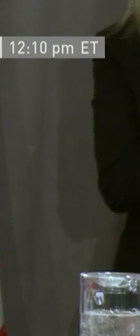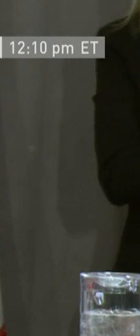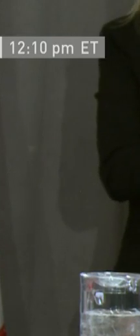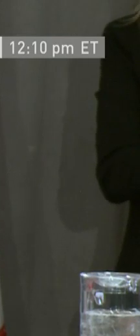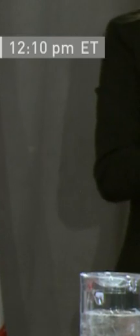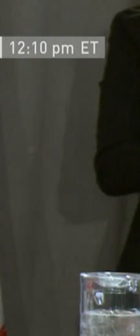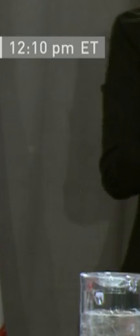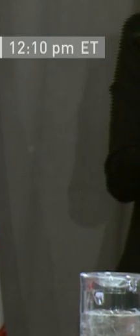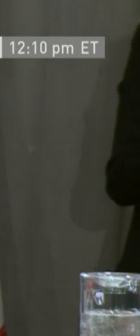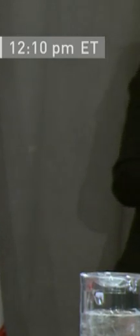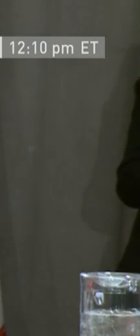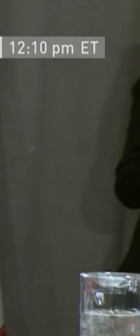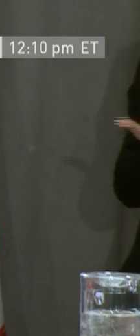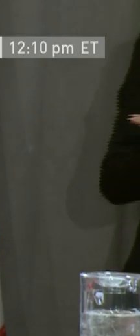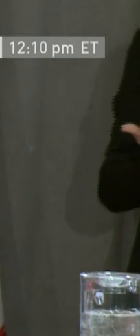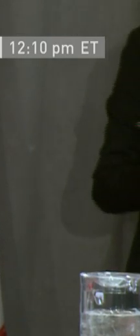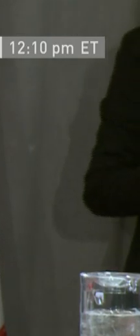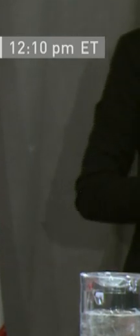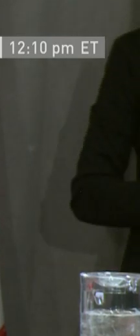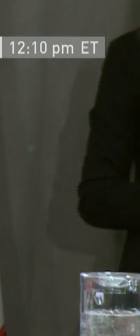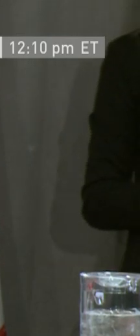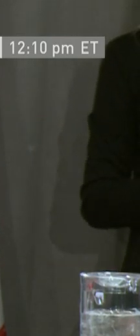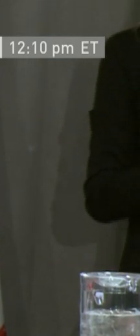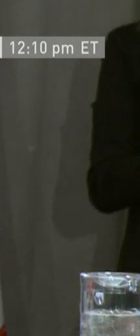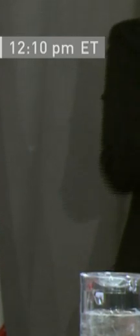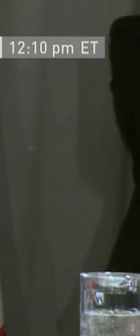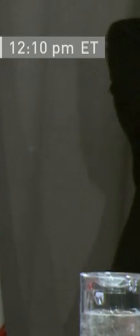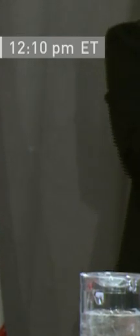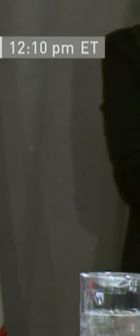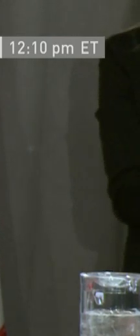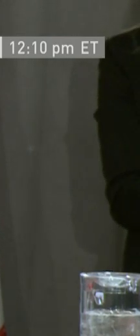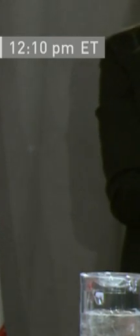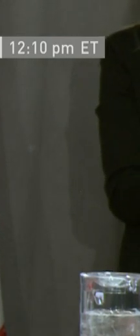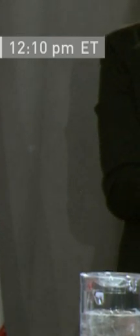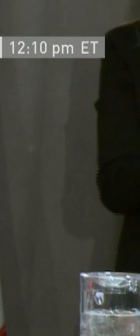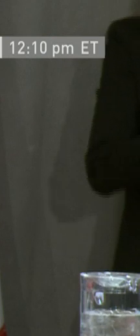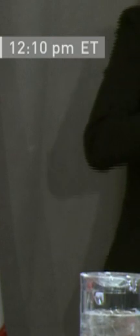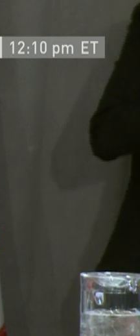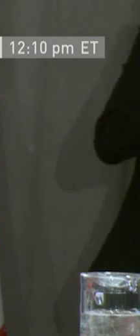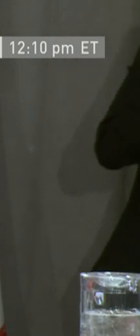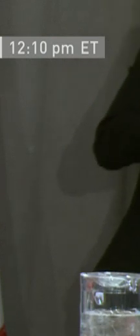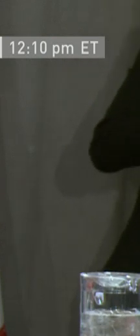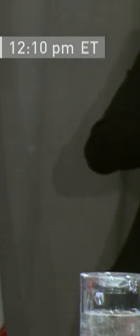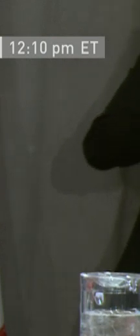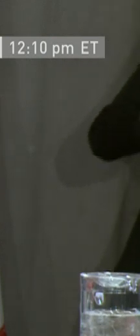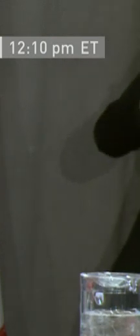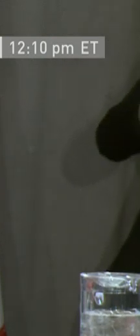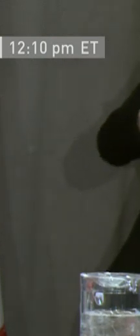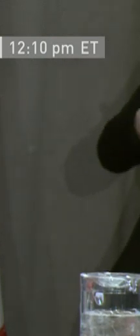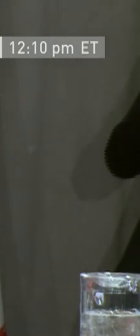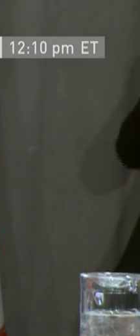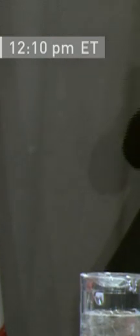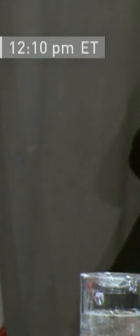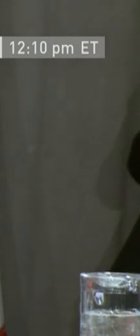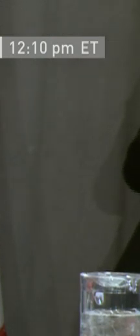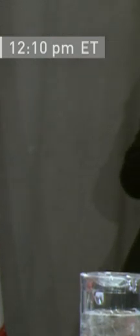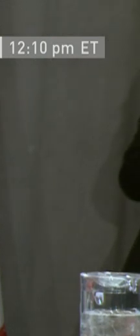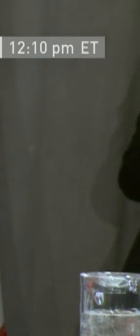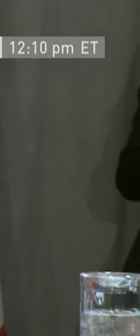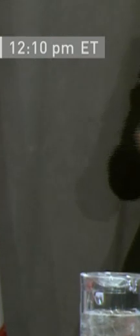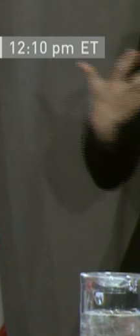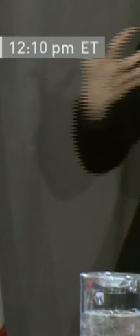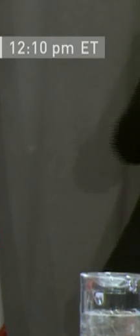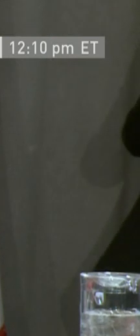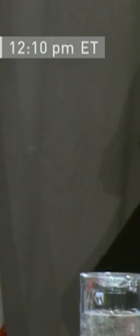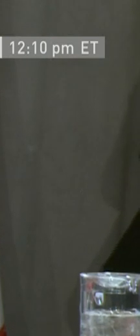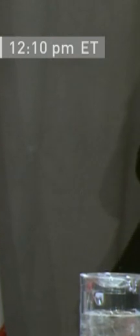of the programs to make them more tailored if need be. But for now, we've got a lot in place, and we want to see how it functions. It seems to